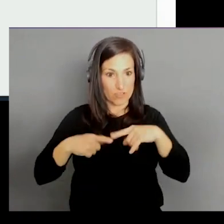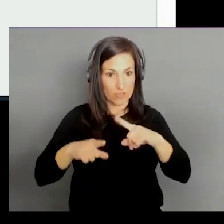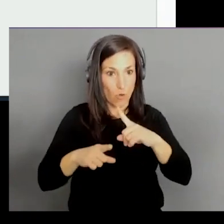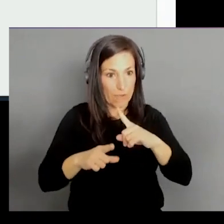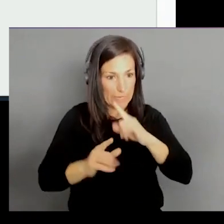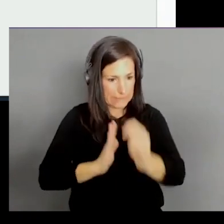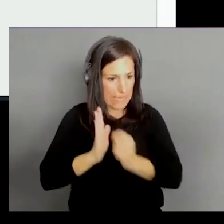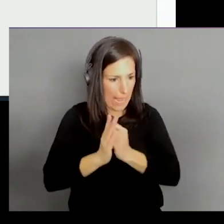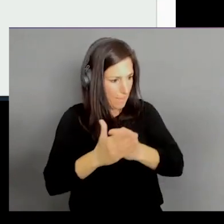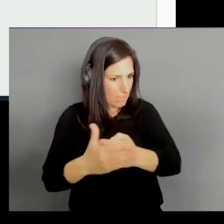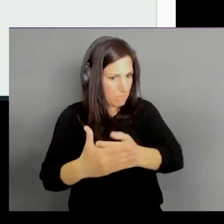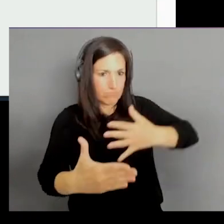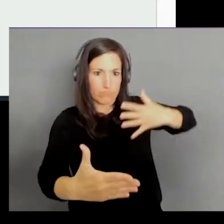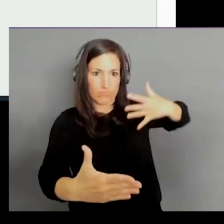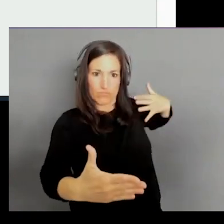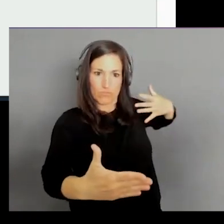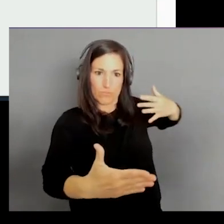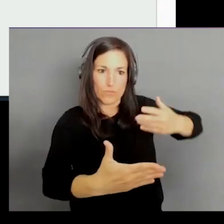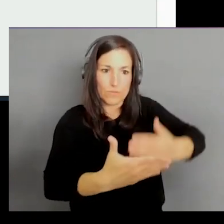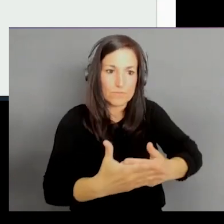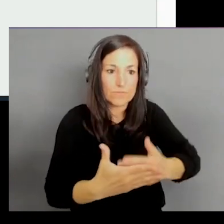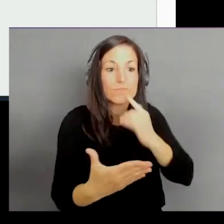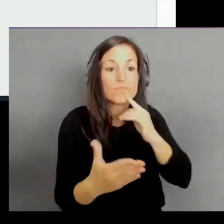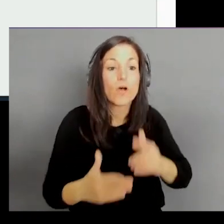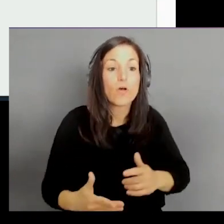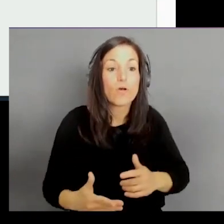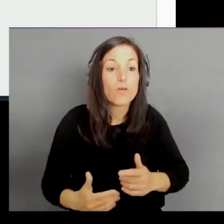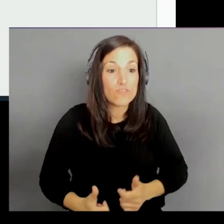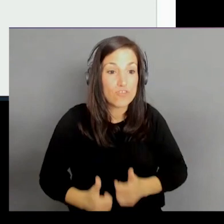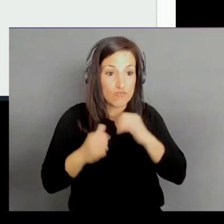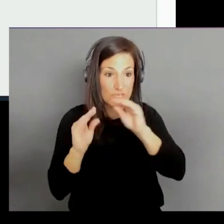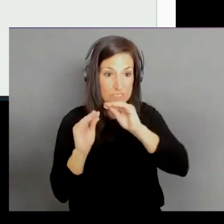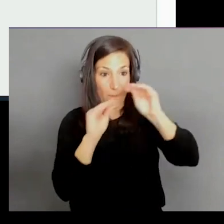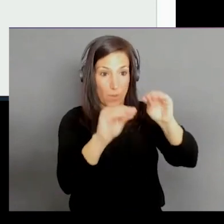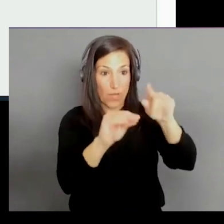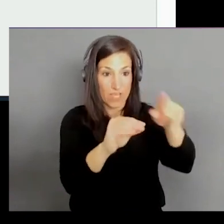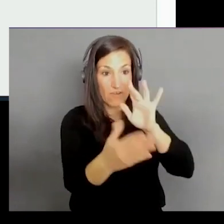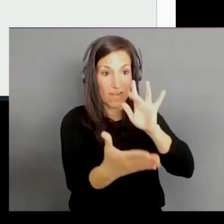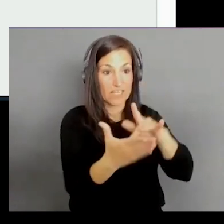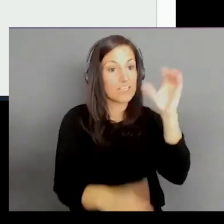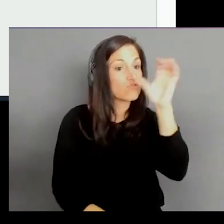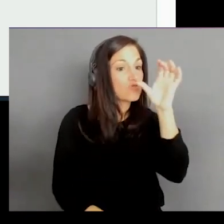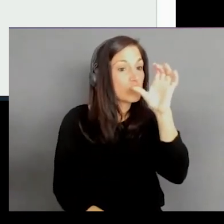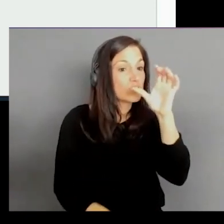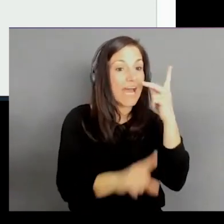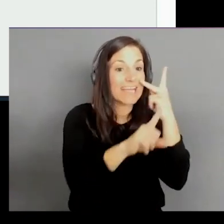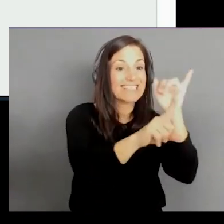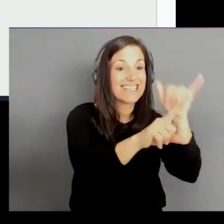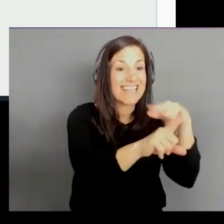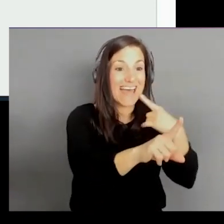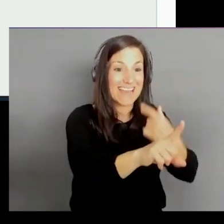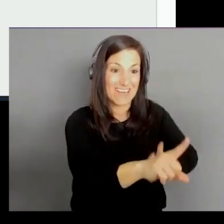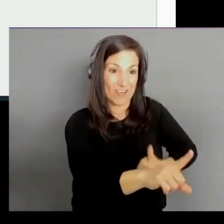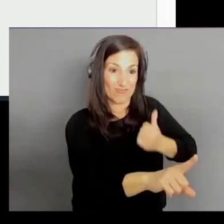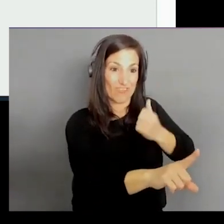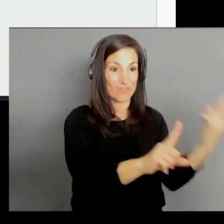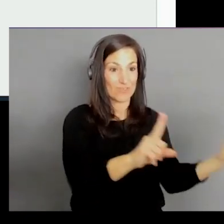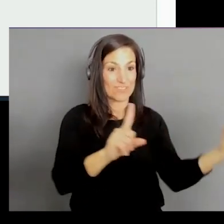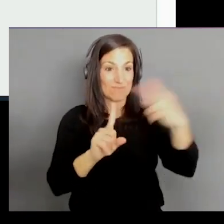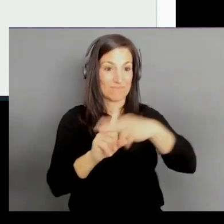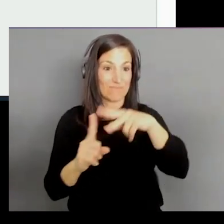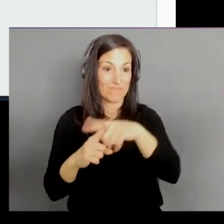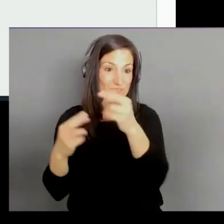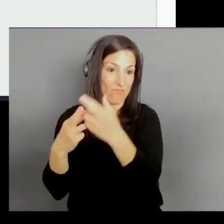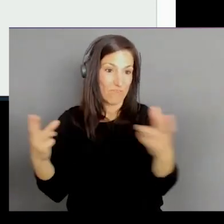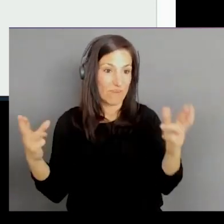here and I click search, I'll see that that range was assigned to a resource of type VPC, and